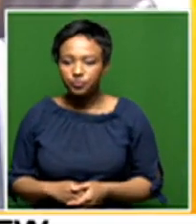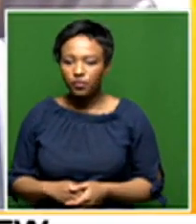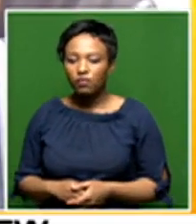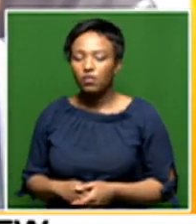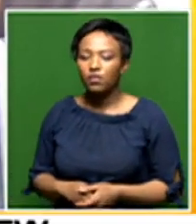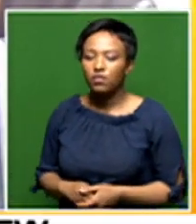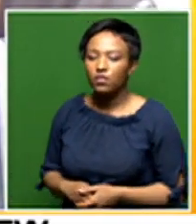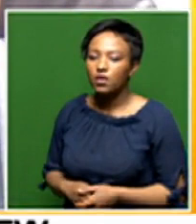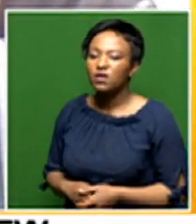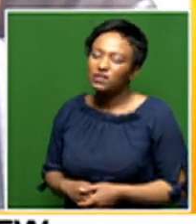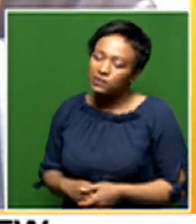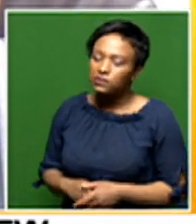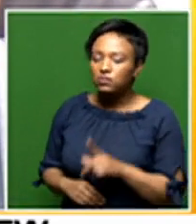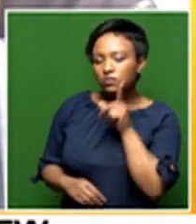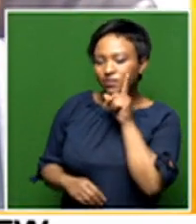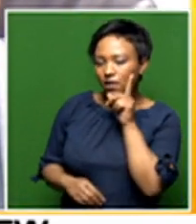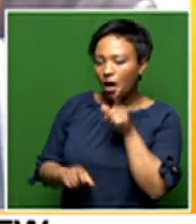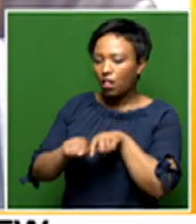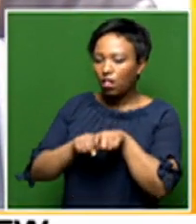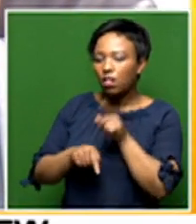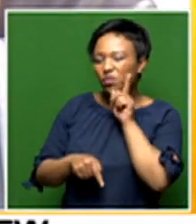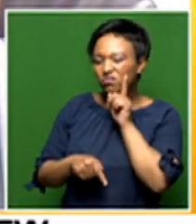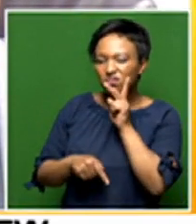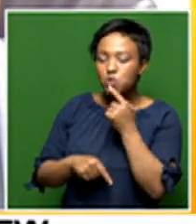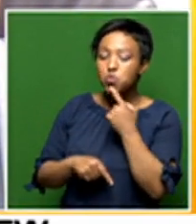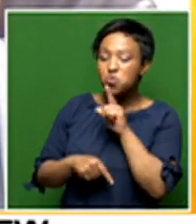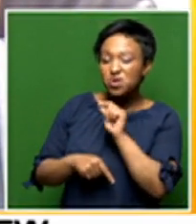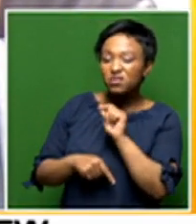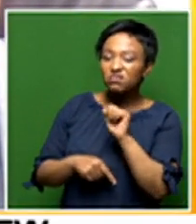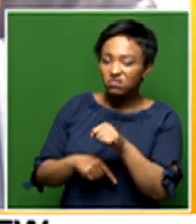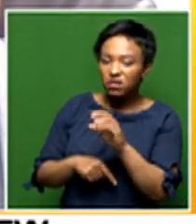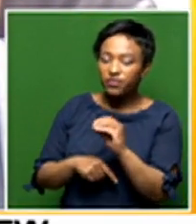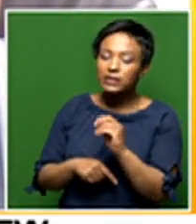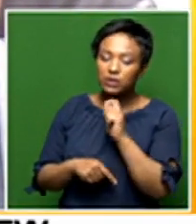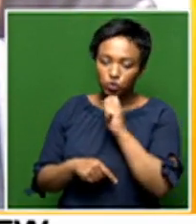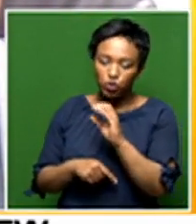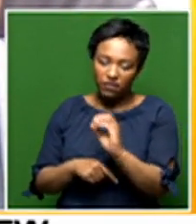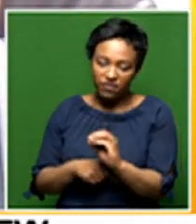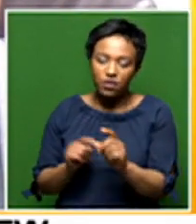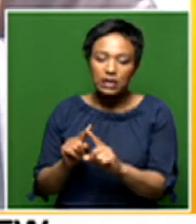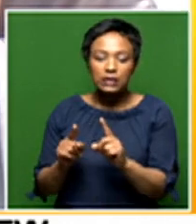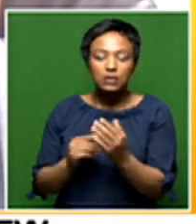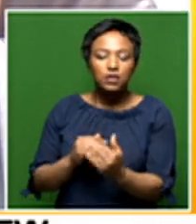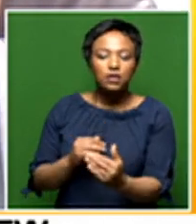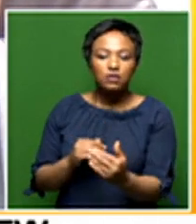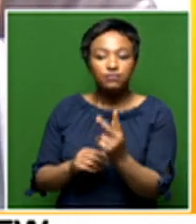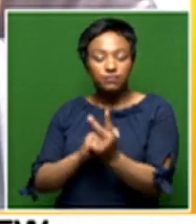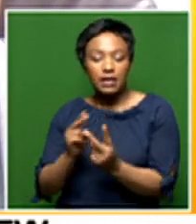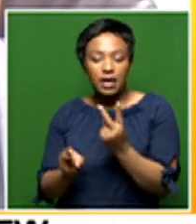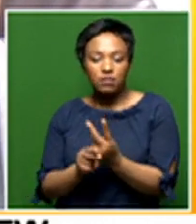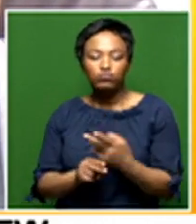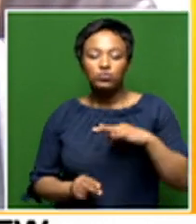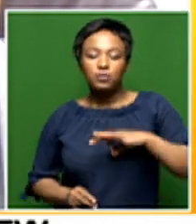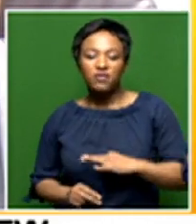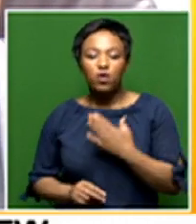away from that, because that's a trial that we'll watch. It's very, very interesting. It truly is. And I mean, it'll be, again, beneficial